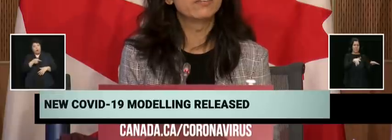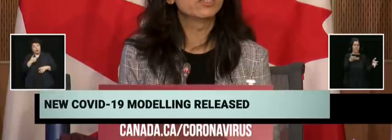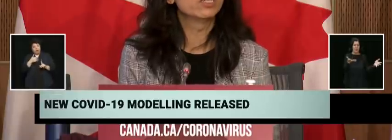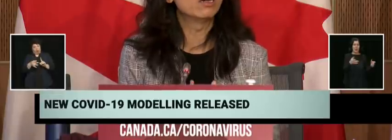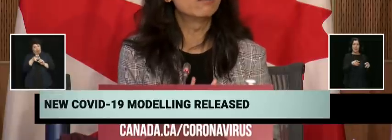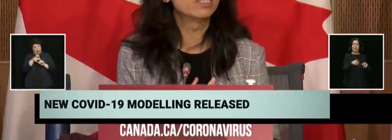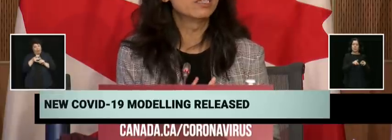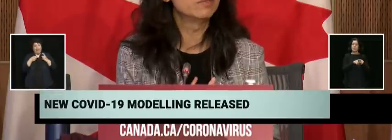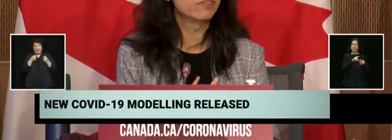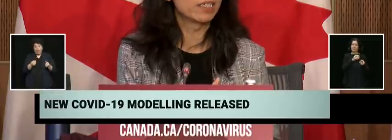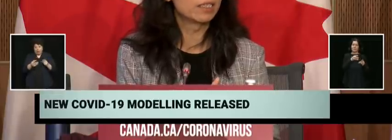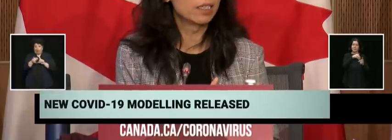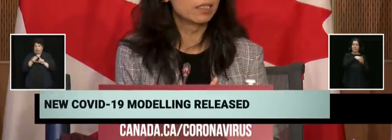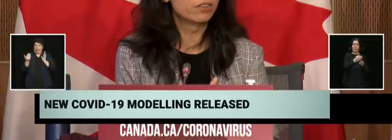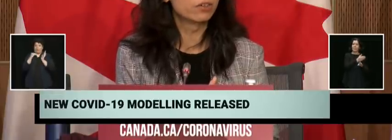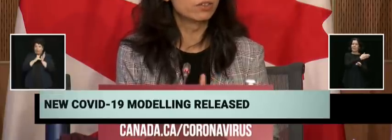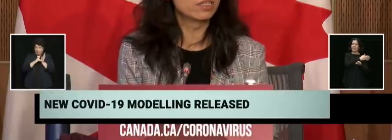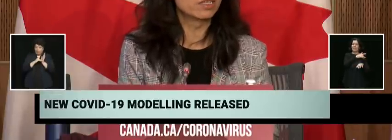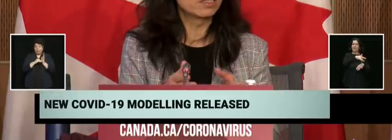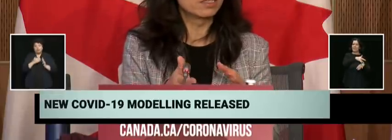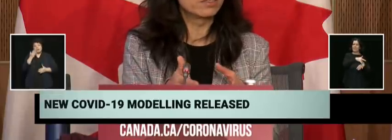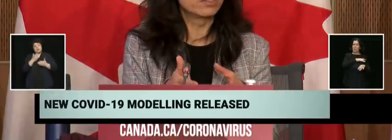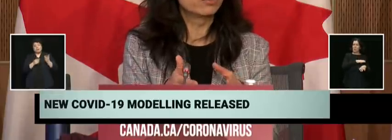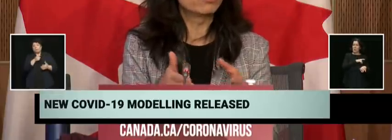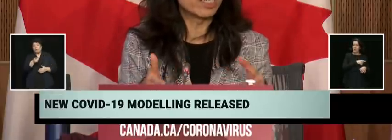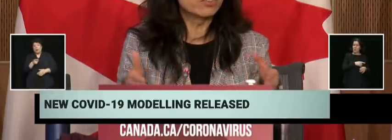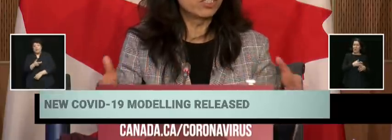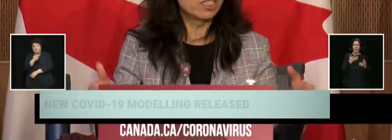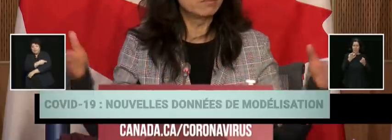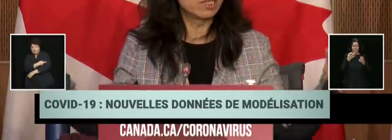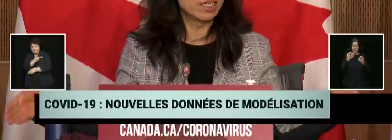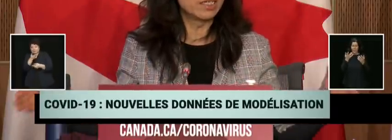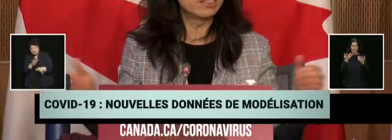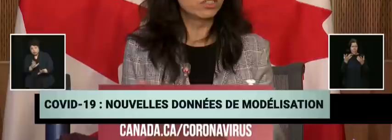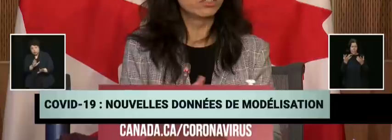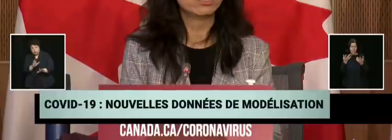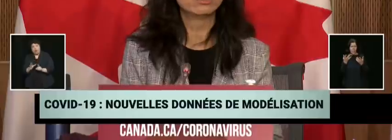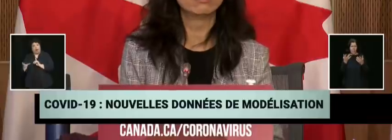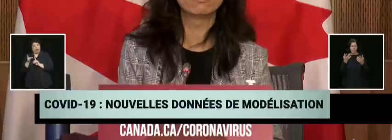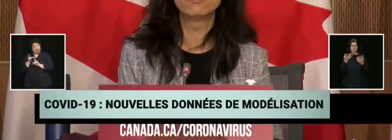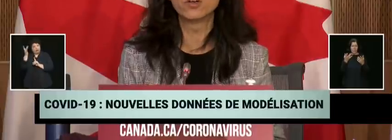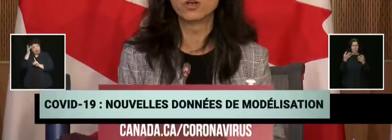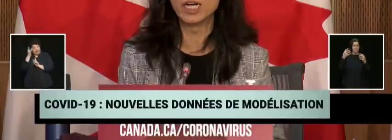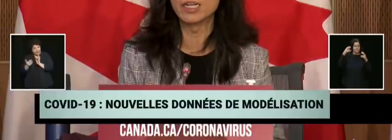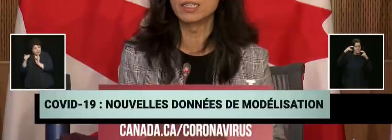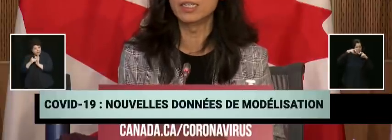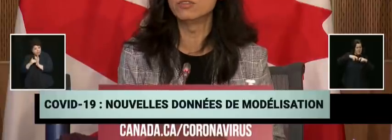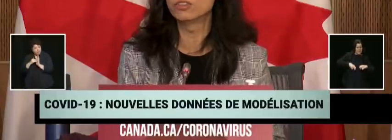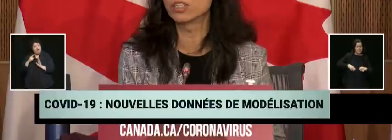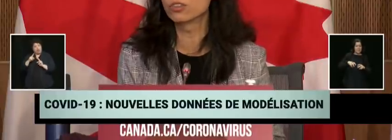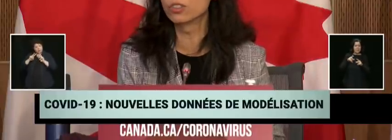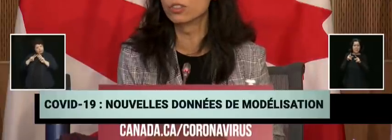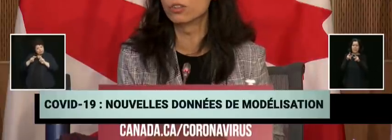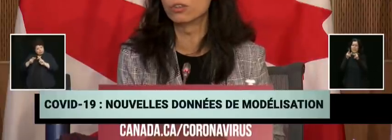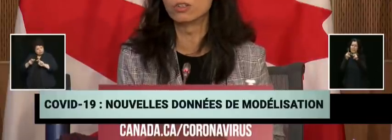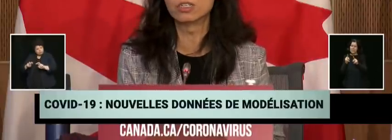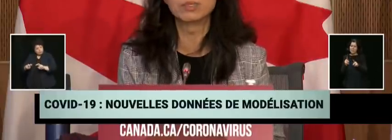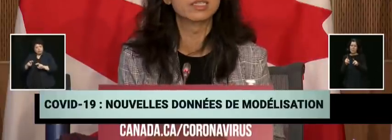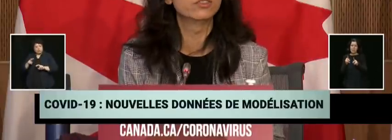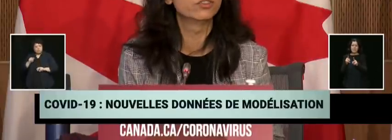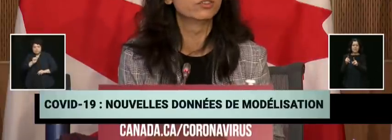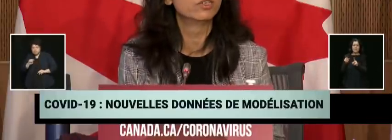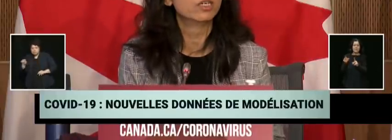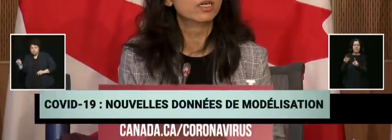have an infection after they've been vaccinated. So there's a sort of strategy in place to look for any introduction or